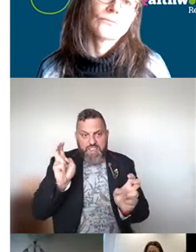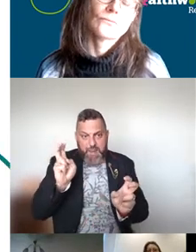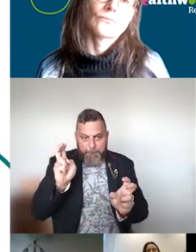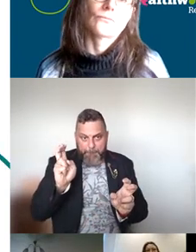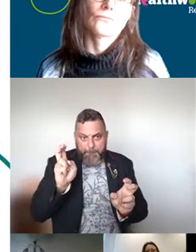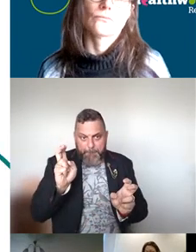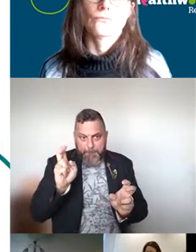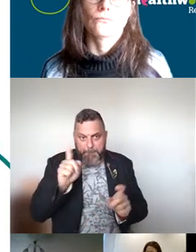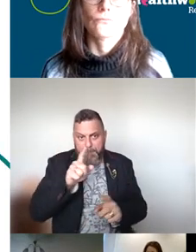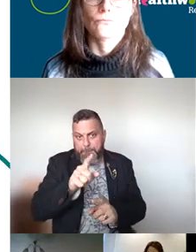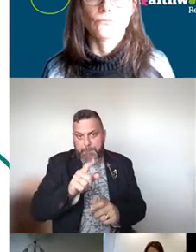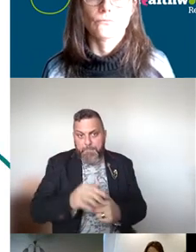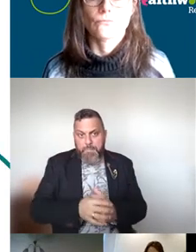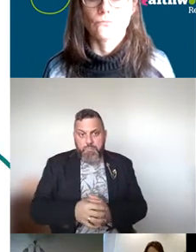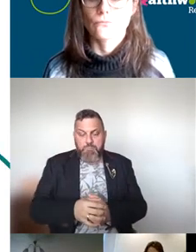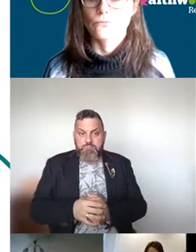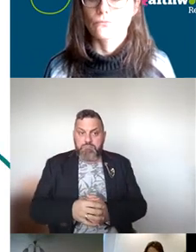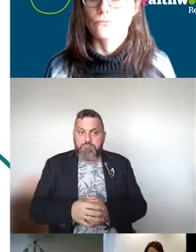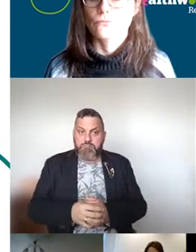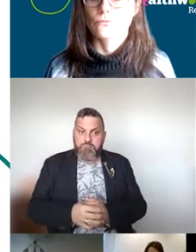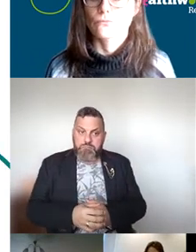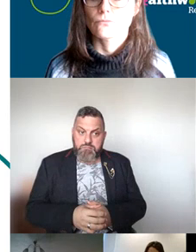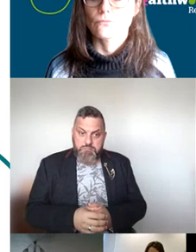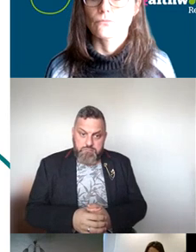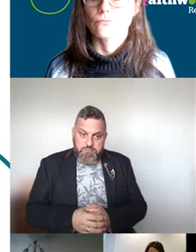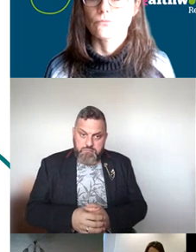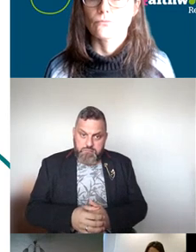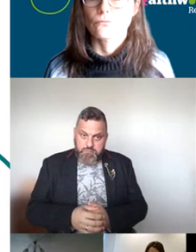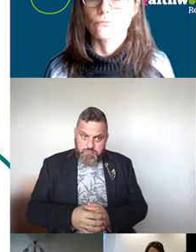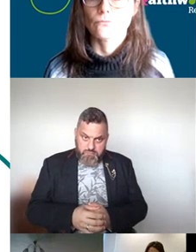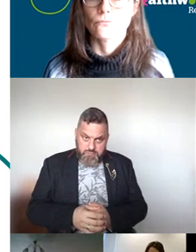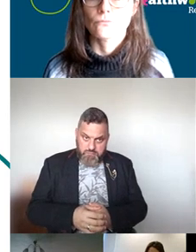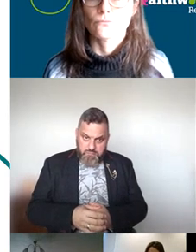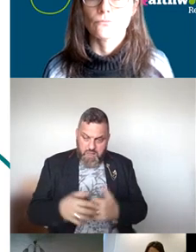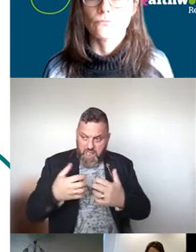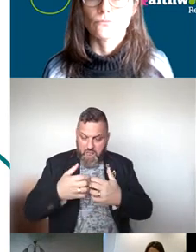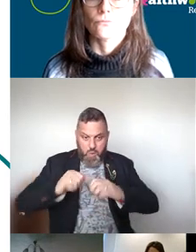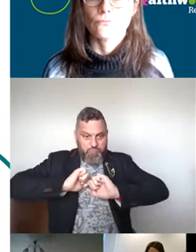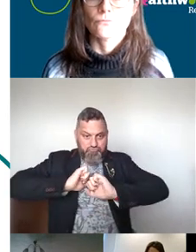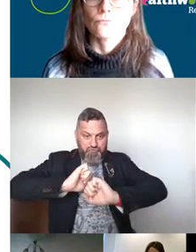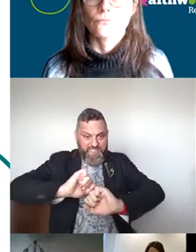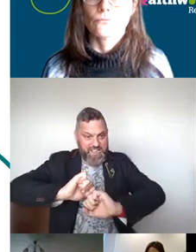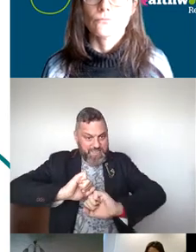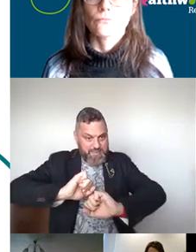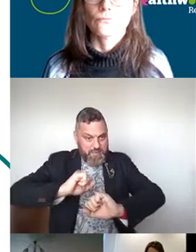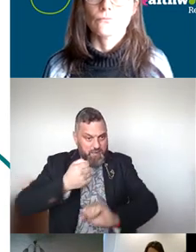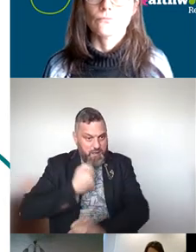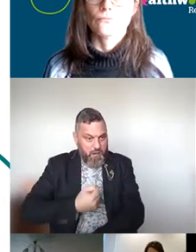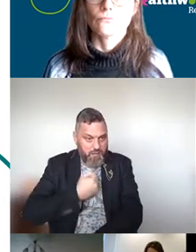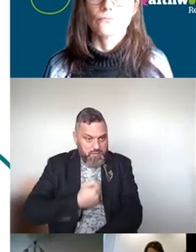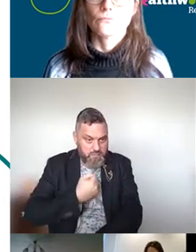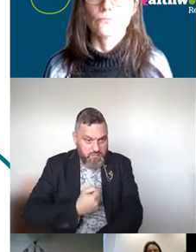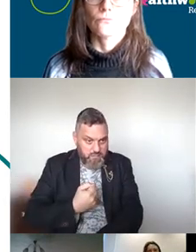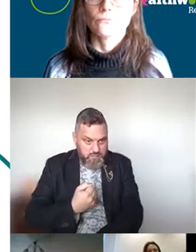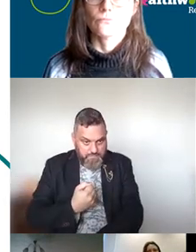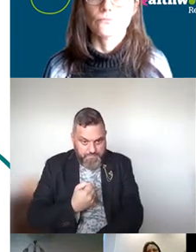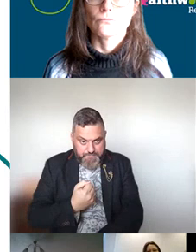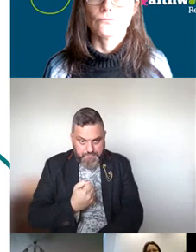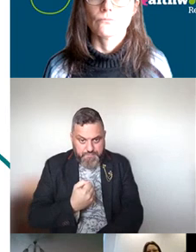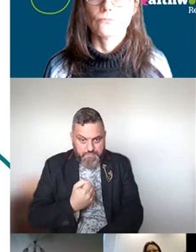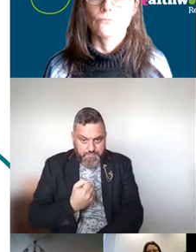is thinking about what can we do that will prevent ill health. So this is about trying to think